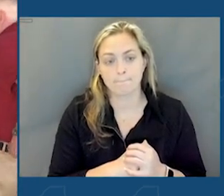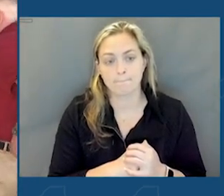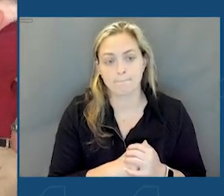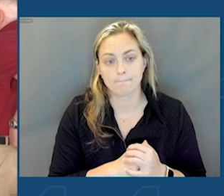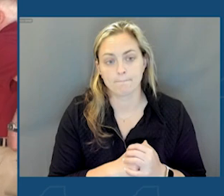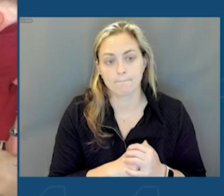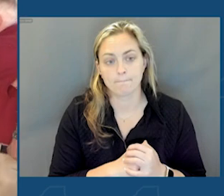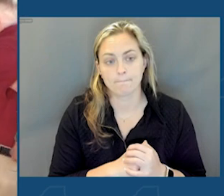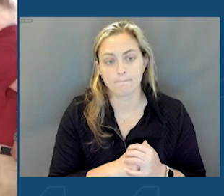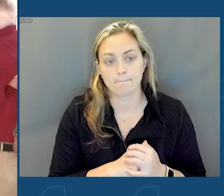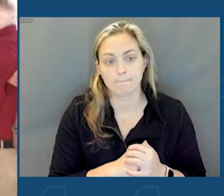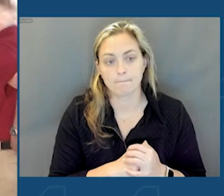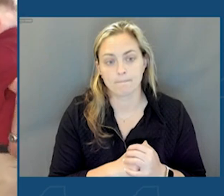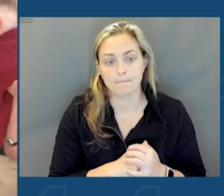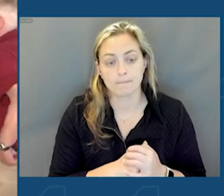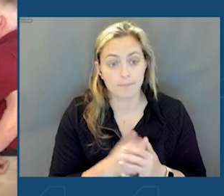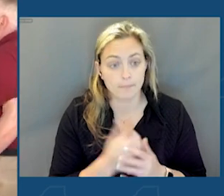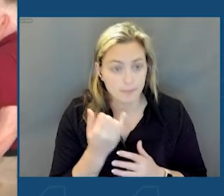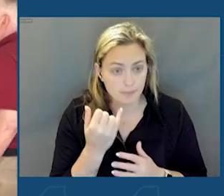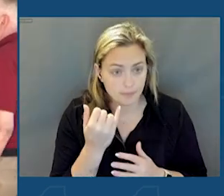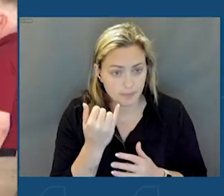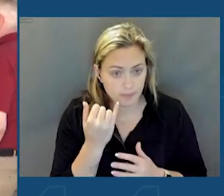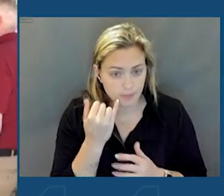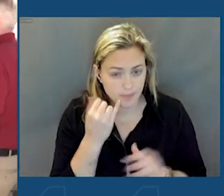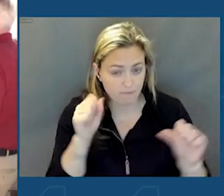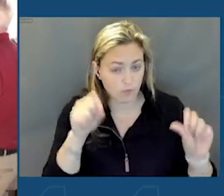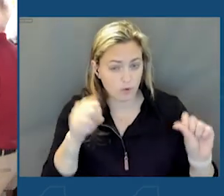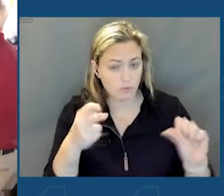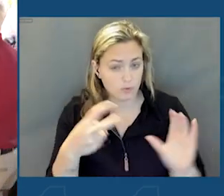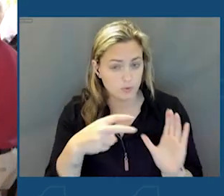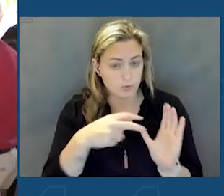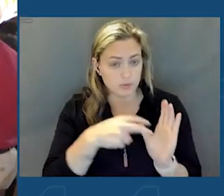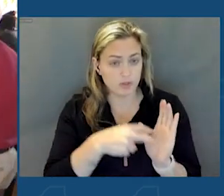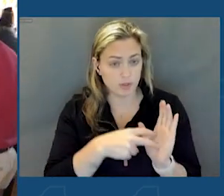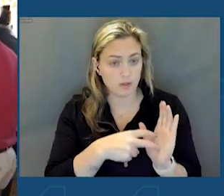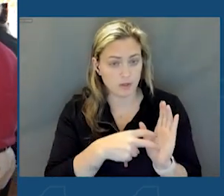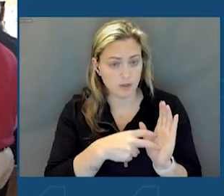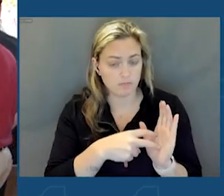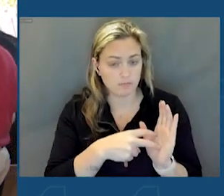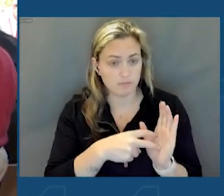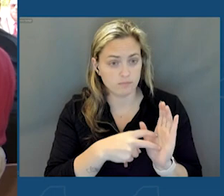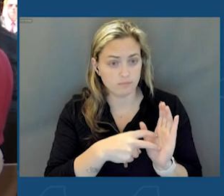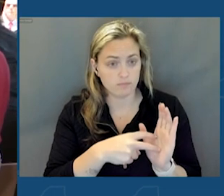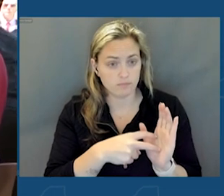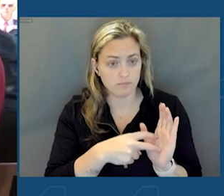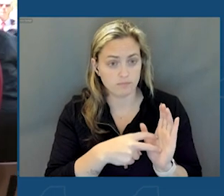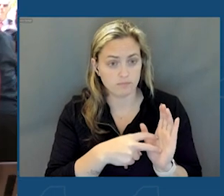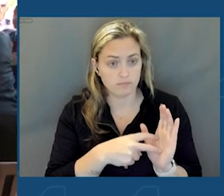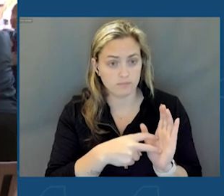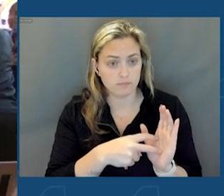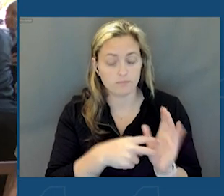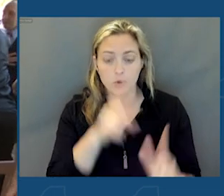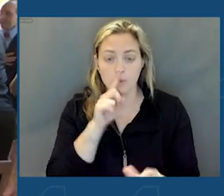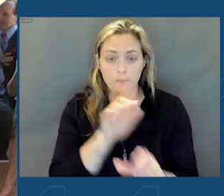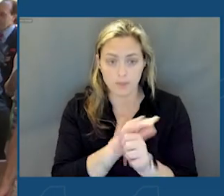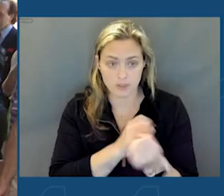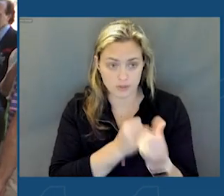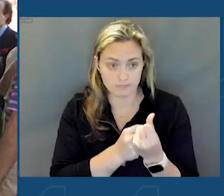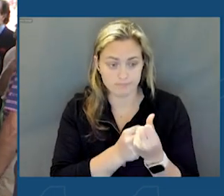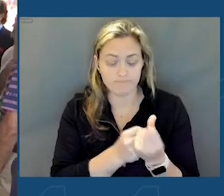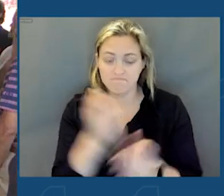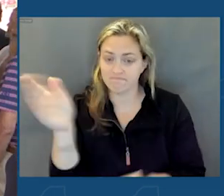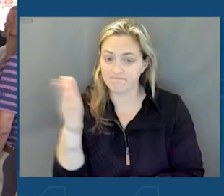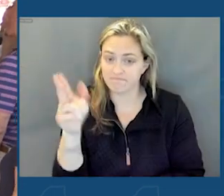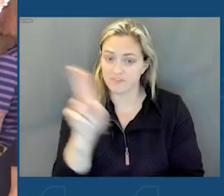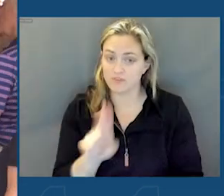If you are able, please remain standing as we finish for our national anthem. I pledge allegiance to the